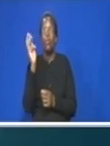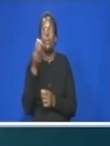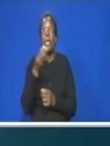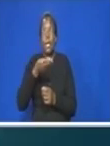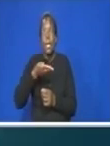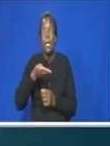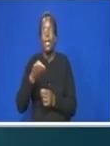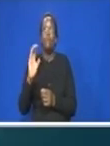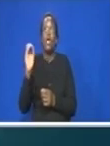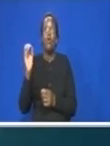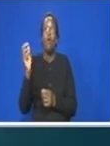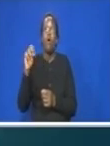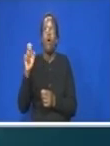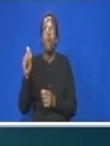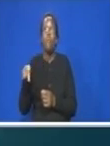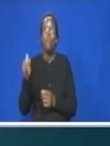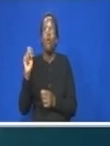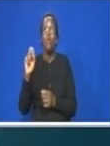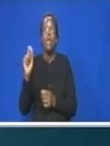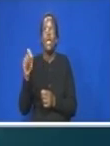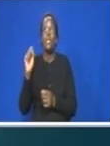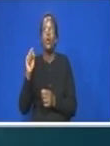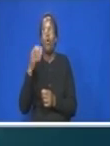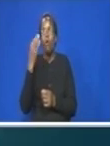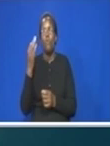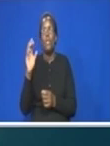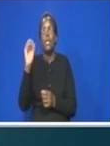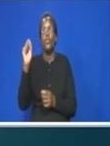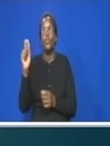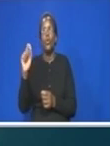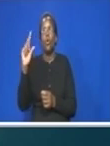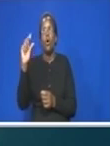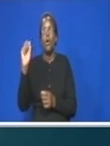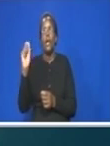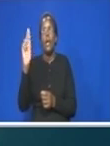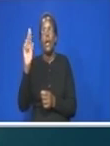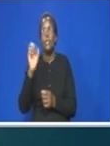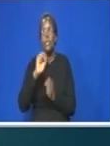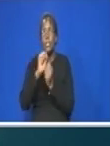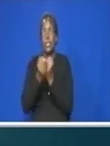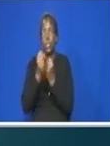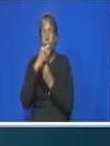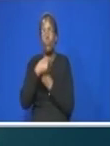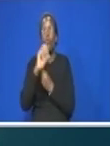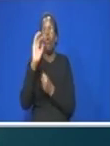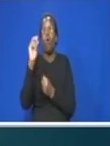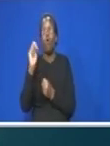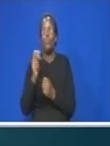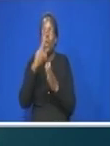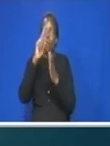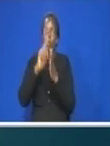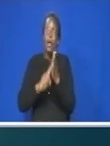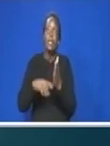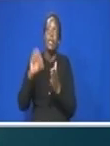give the components of the solar system, or the other question, what